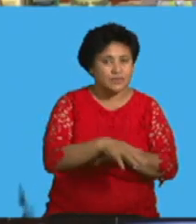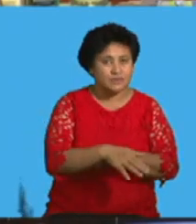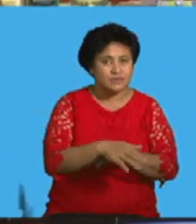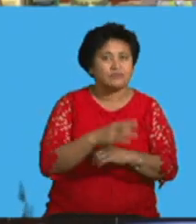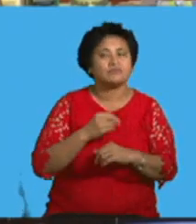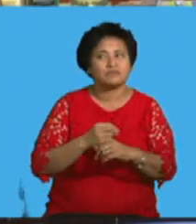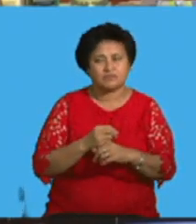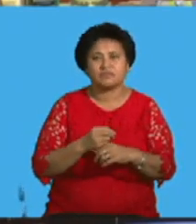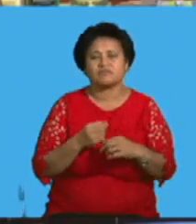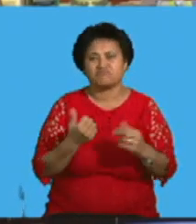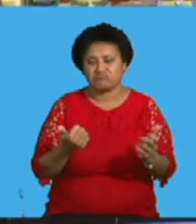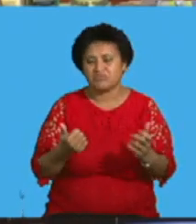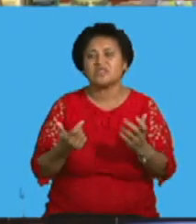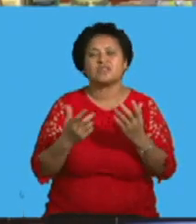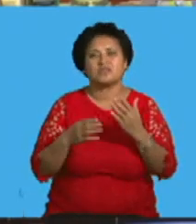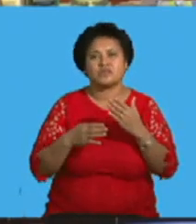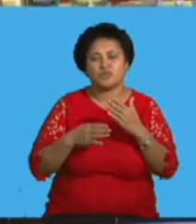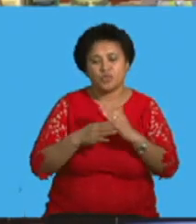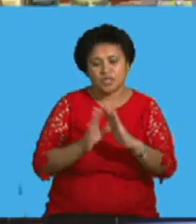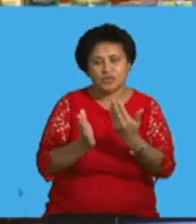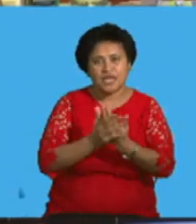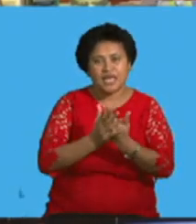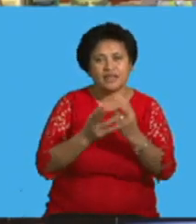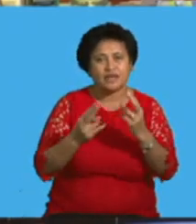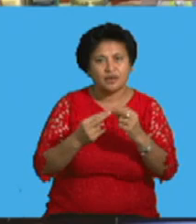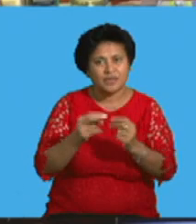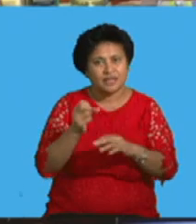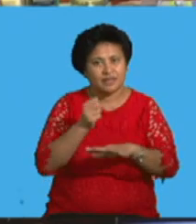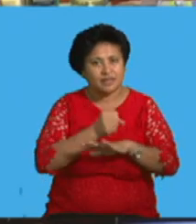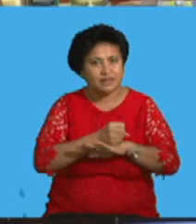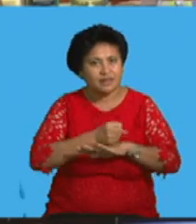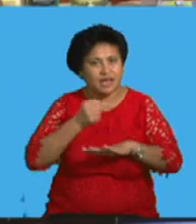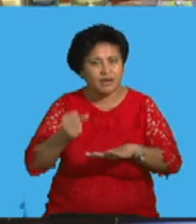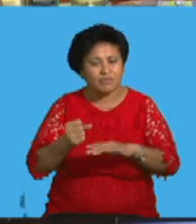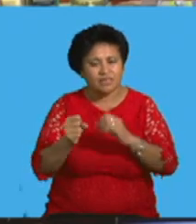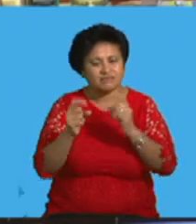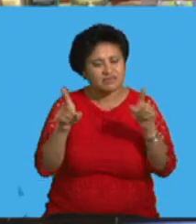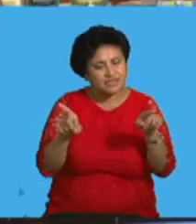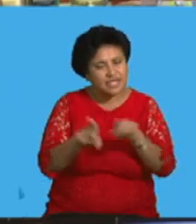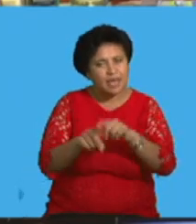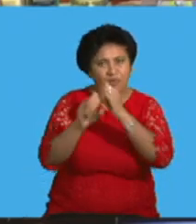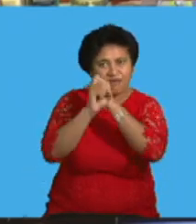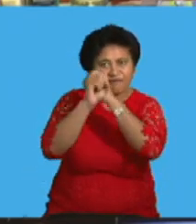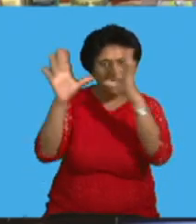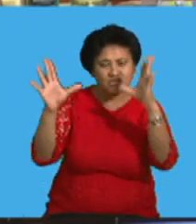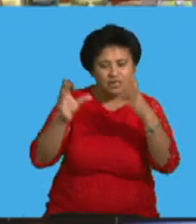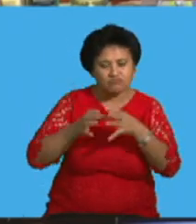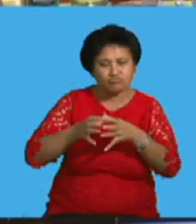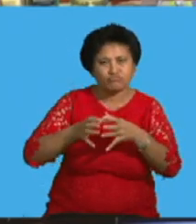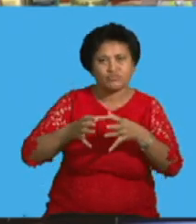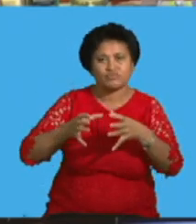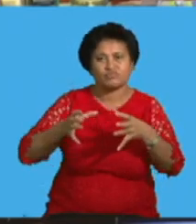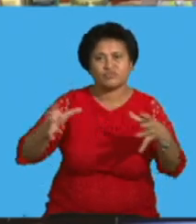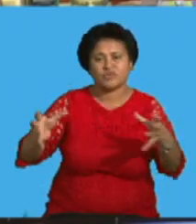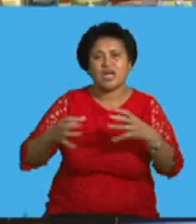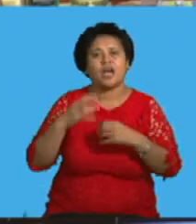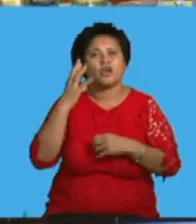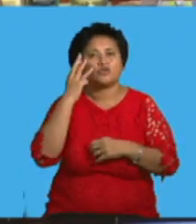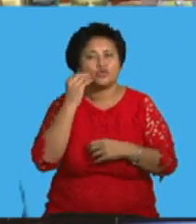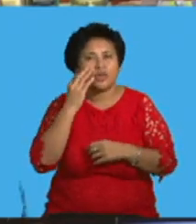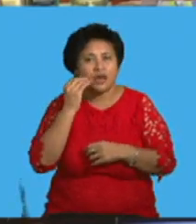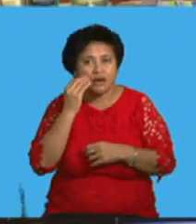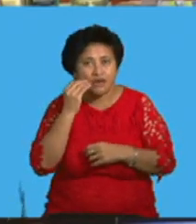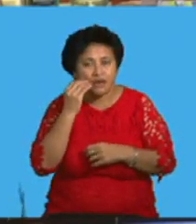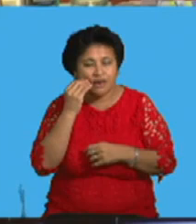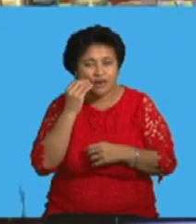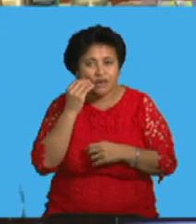government's overall vision of expanding the Fiji sugar industry. With the support of the Fijian government,